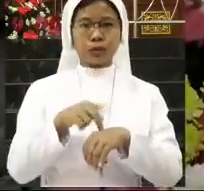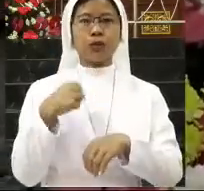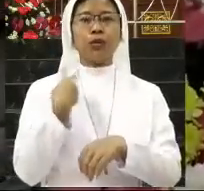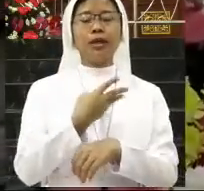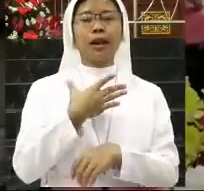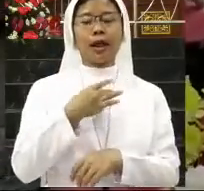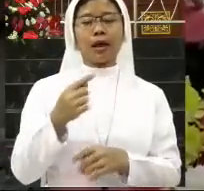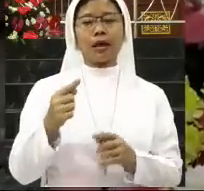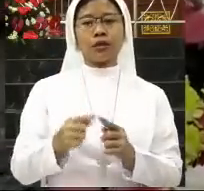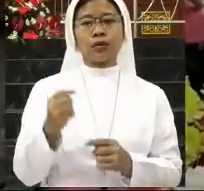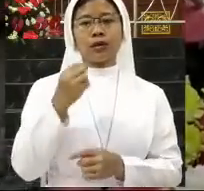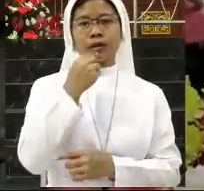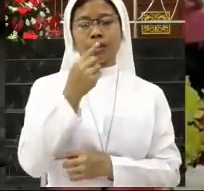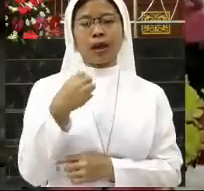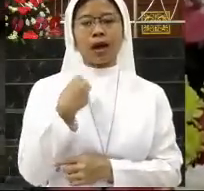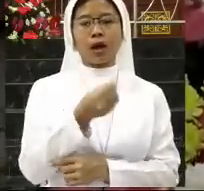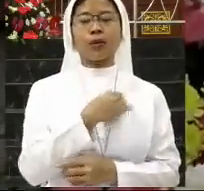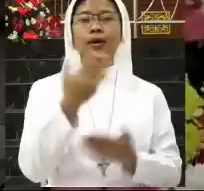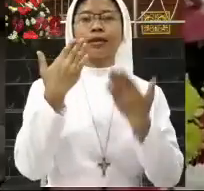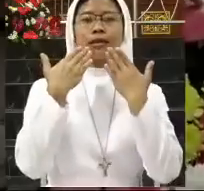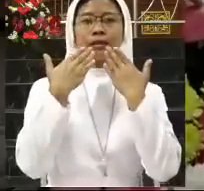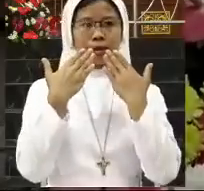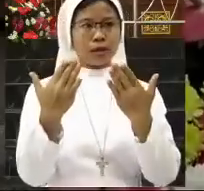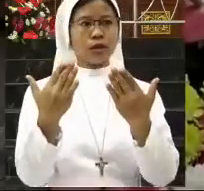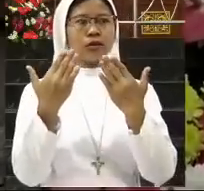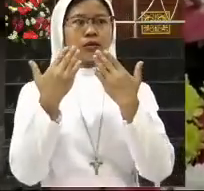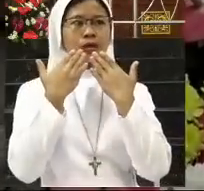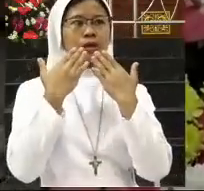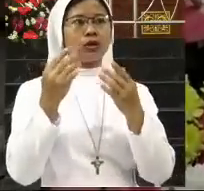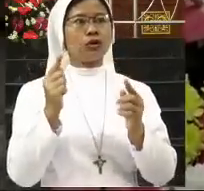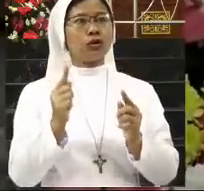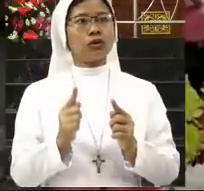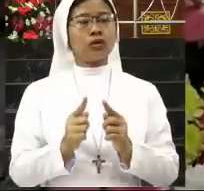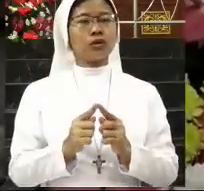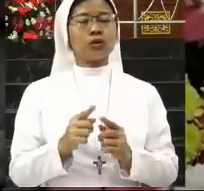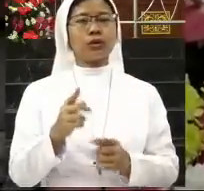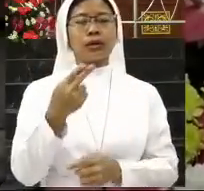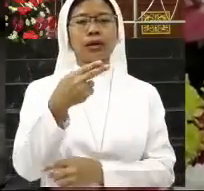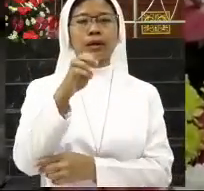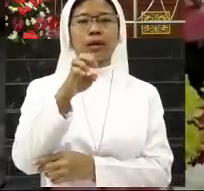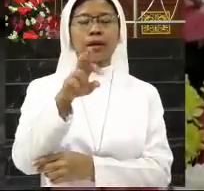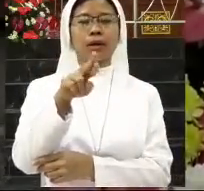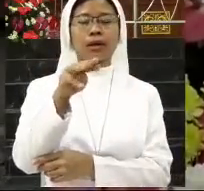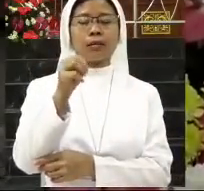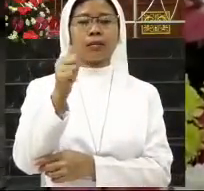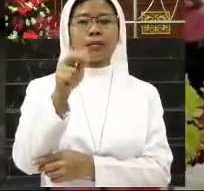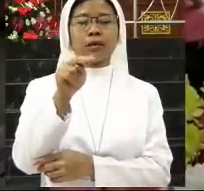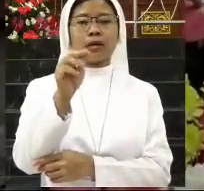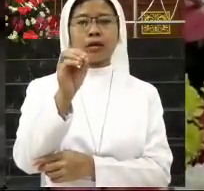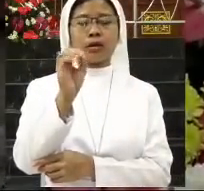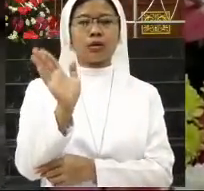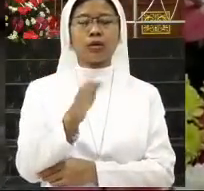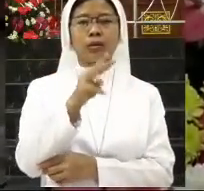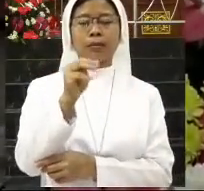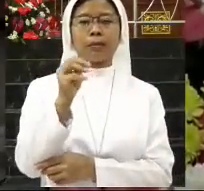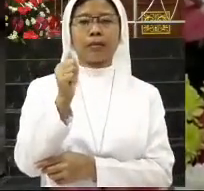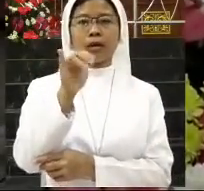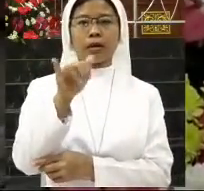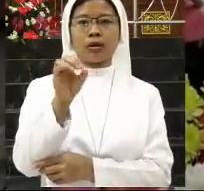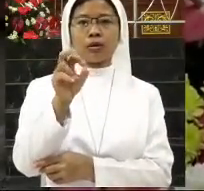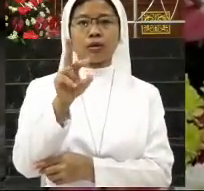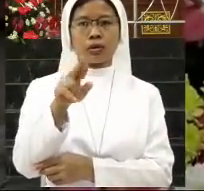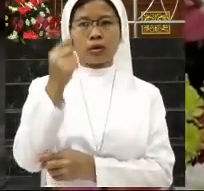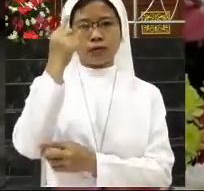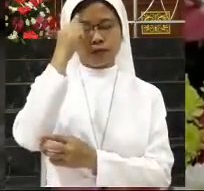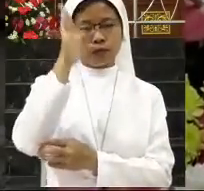like to extend our gratitude and thanks to the Hermano and Hermana Mayor, to all the